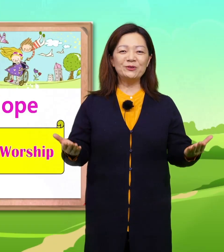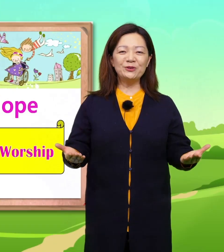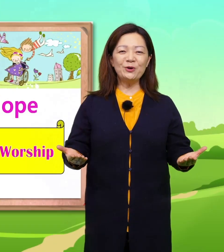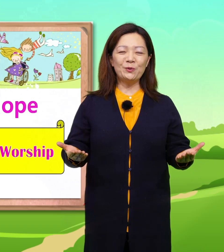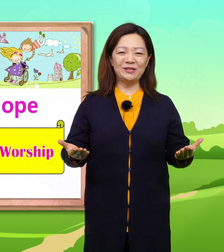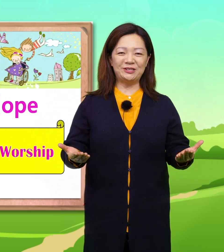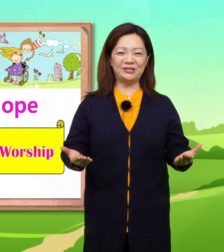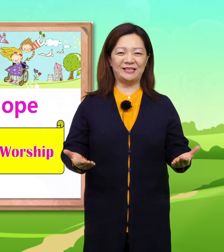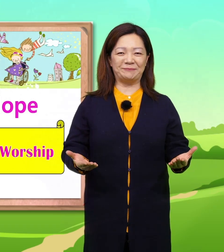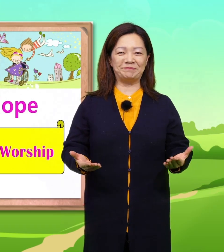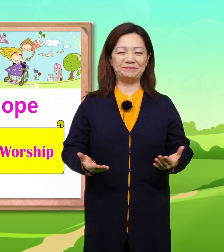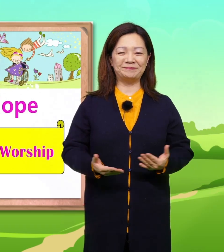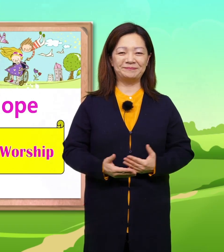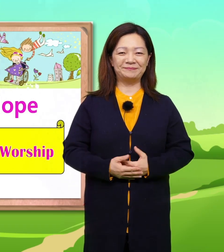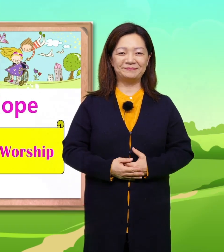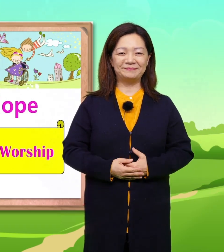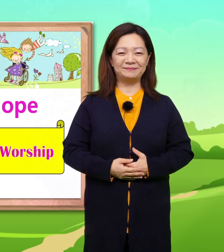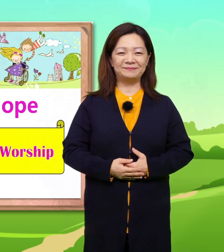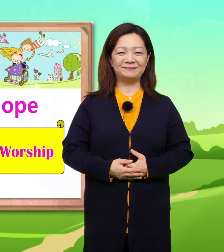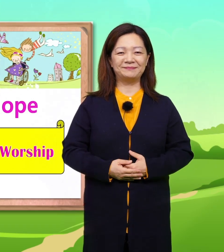Home to worship.